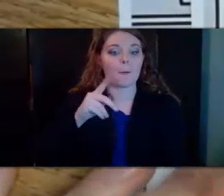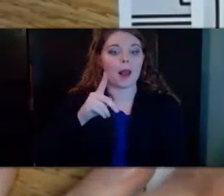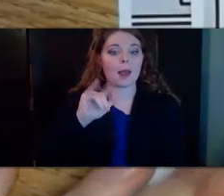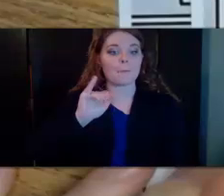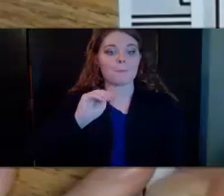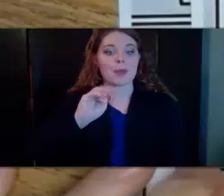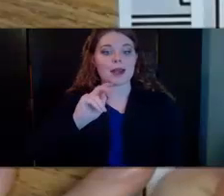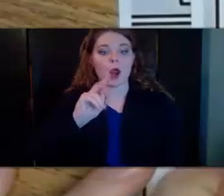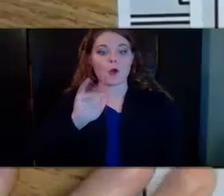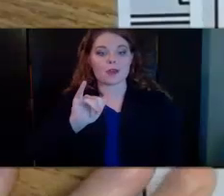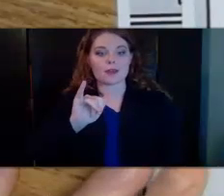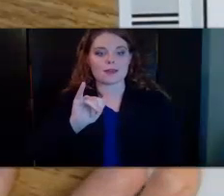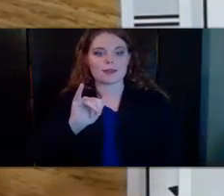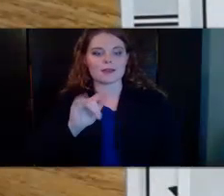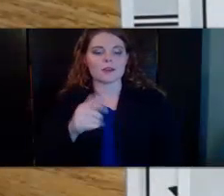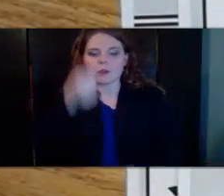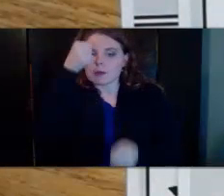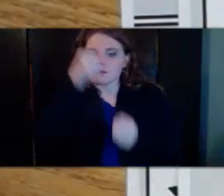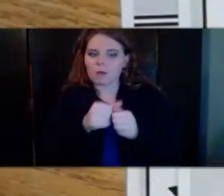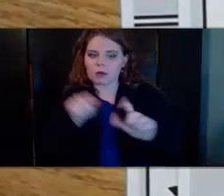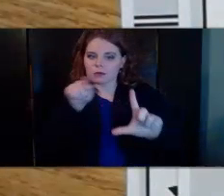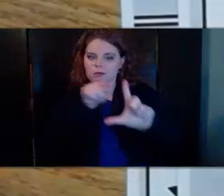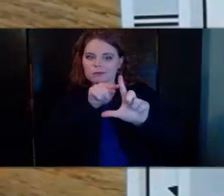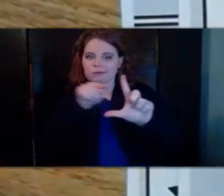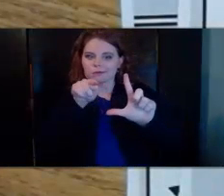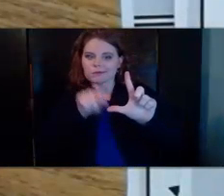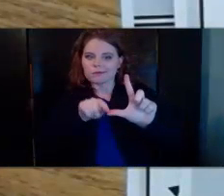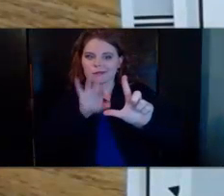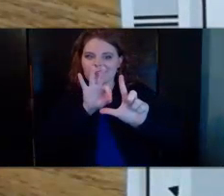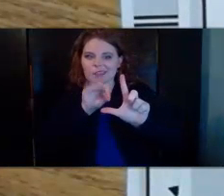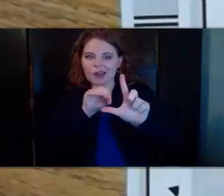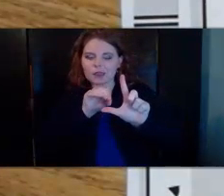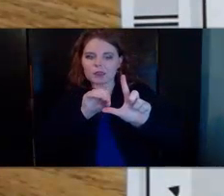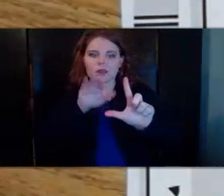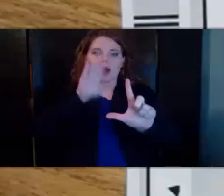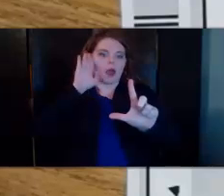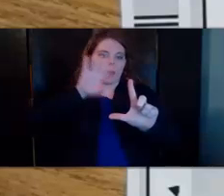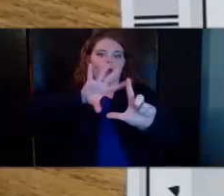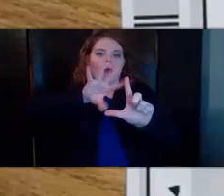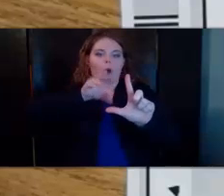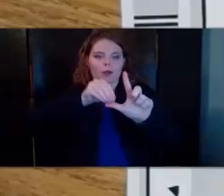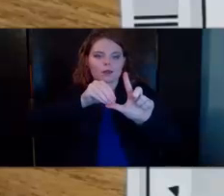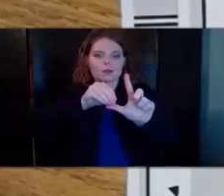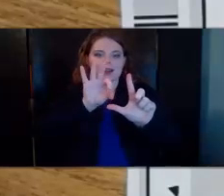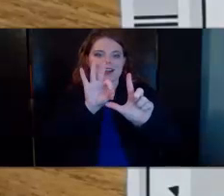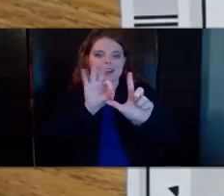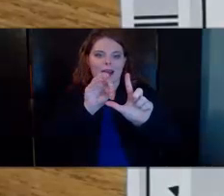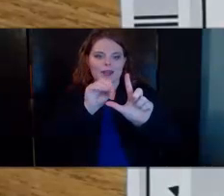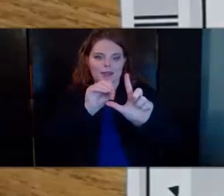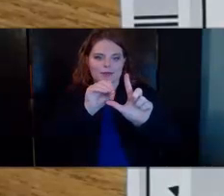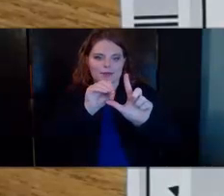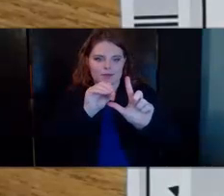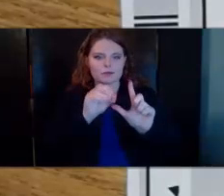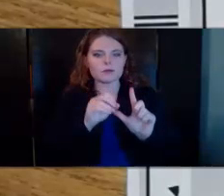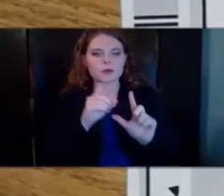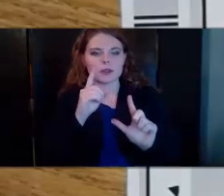whole angle is 90 degrees. So this entire portion will add up to 90. We have to